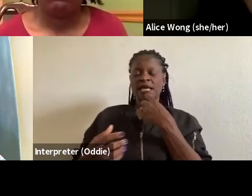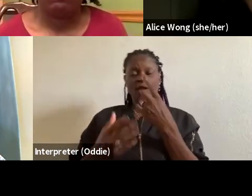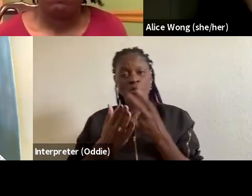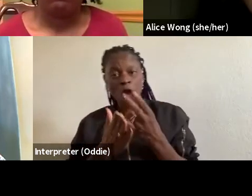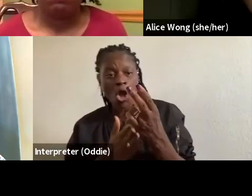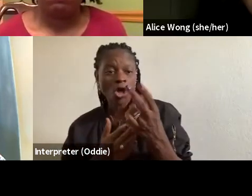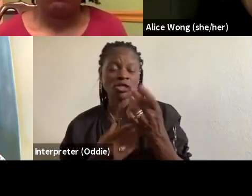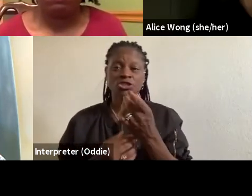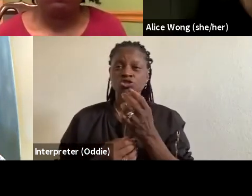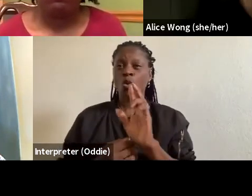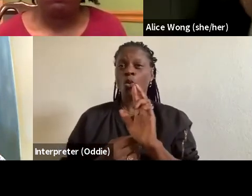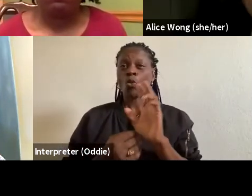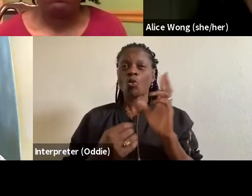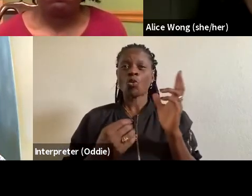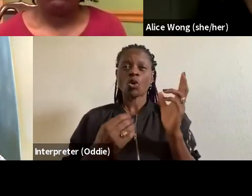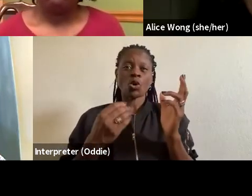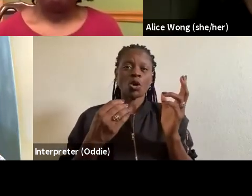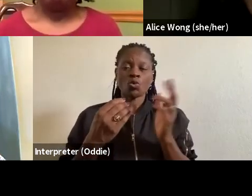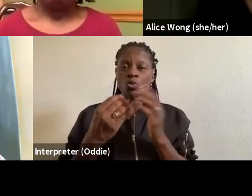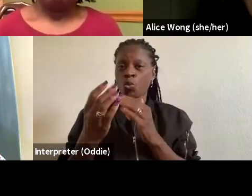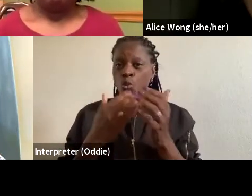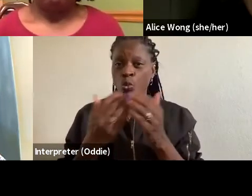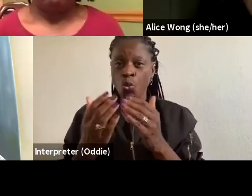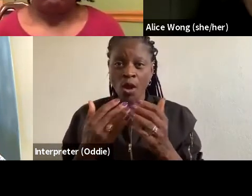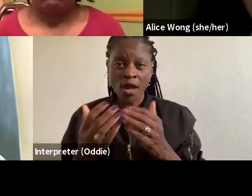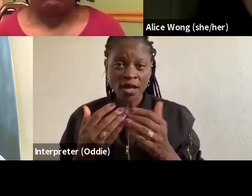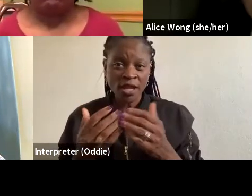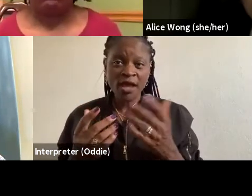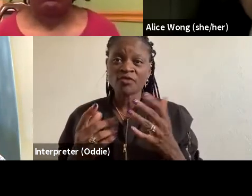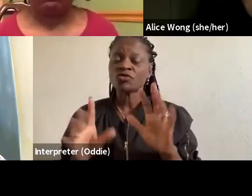co-conspirators, if we really do be Black Lives Matter,